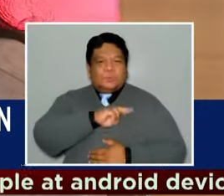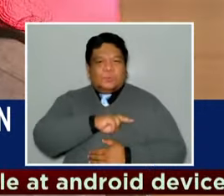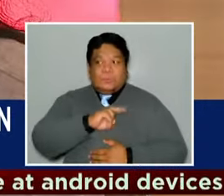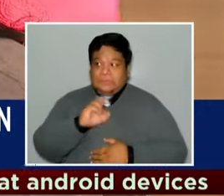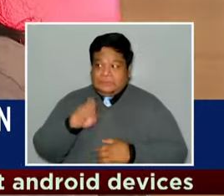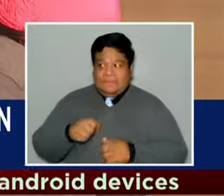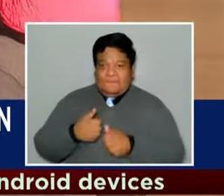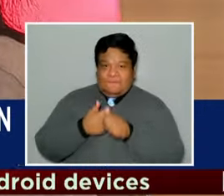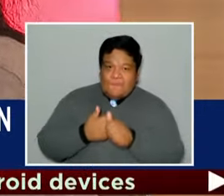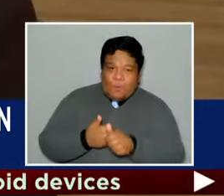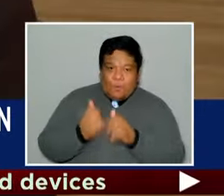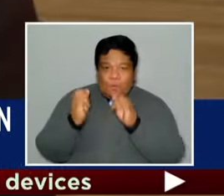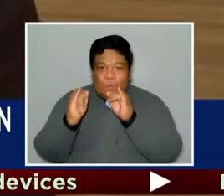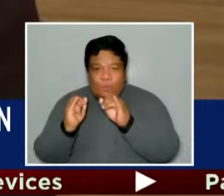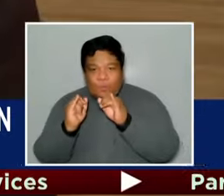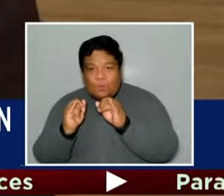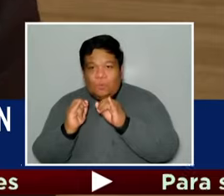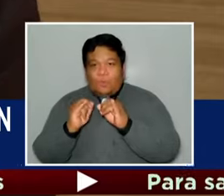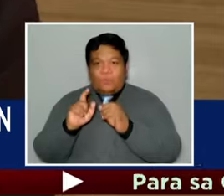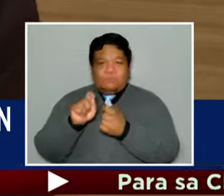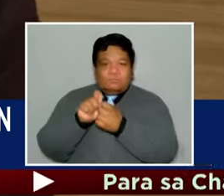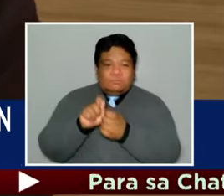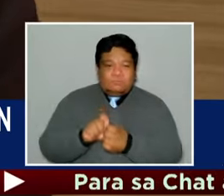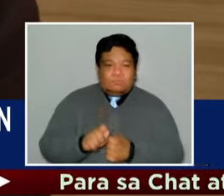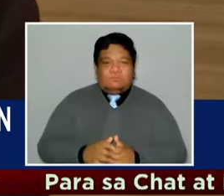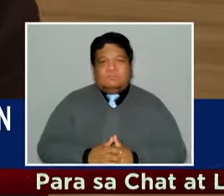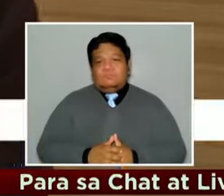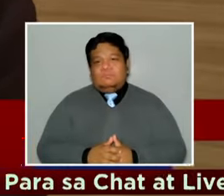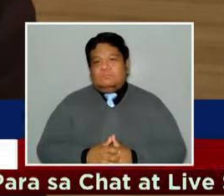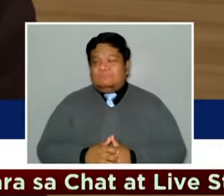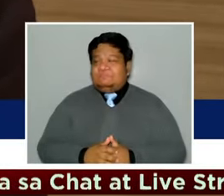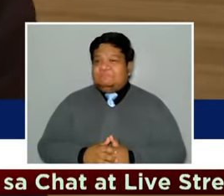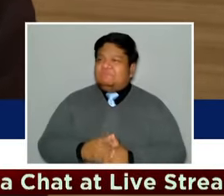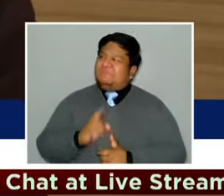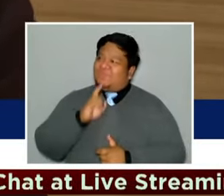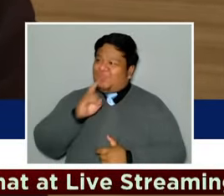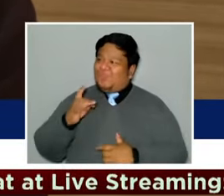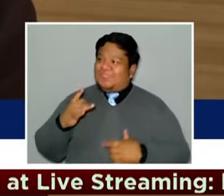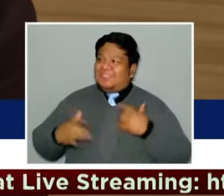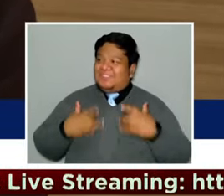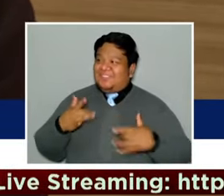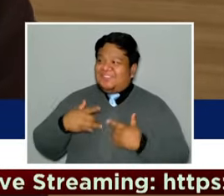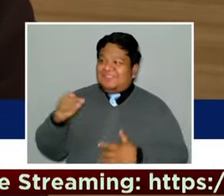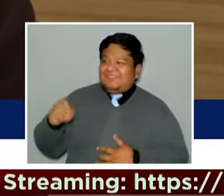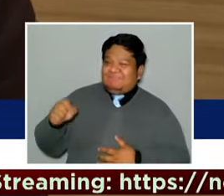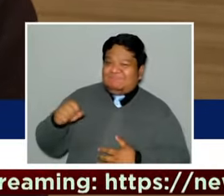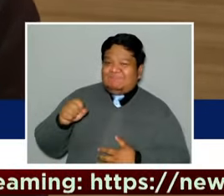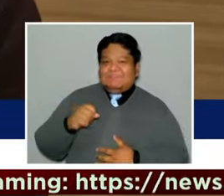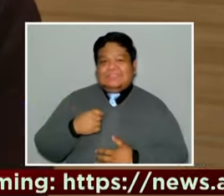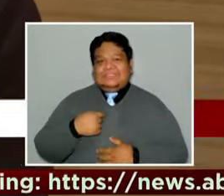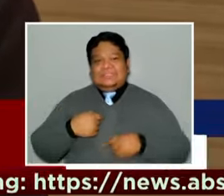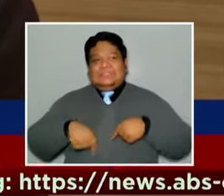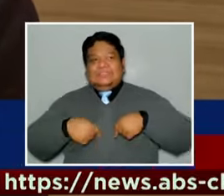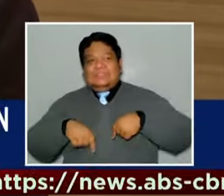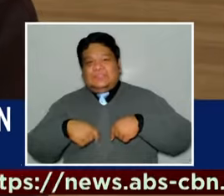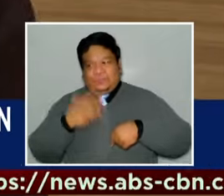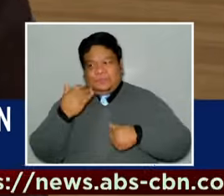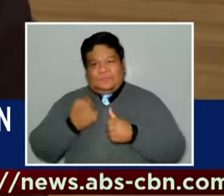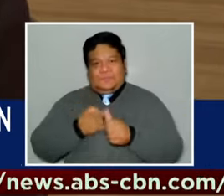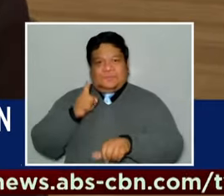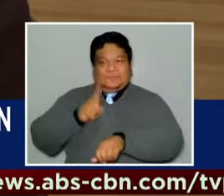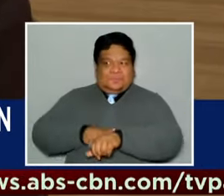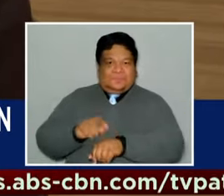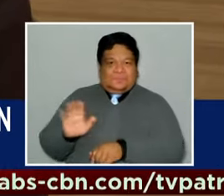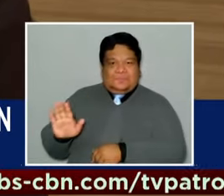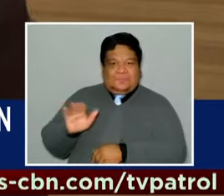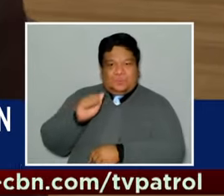and with discipline. It was exciting. I was a bit nervous because this is her first time, and